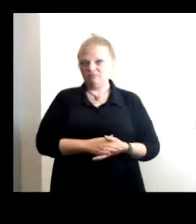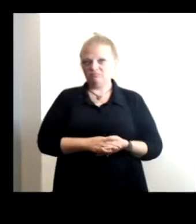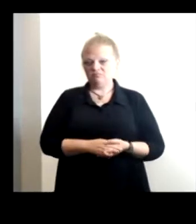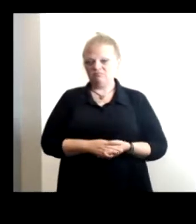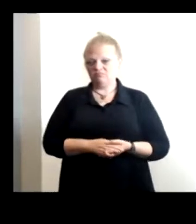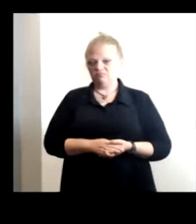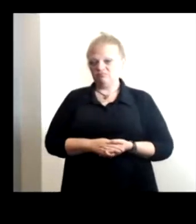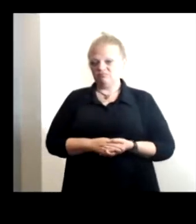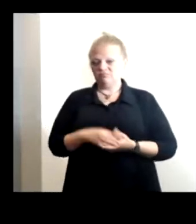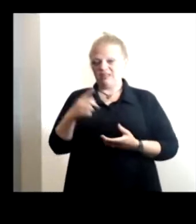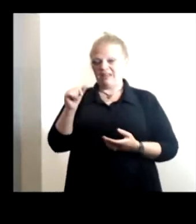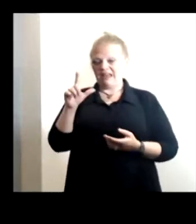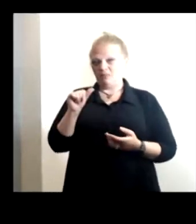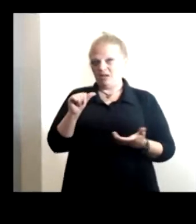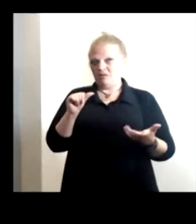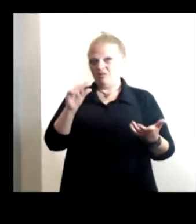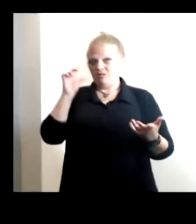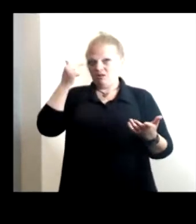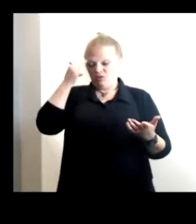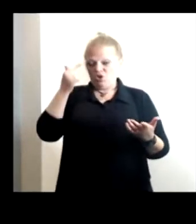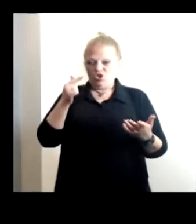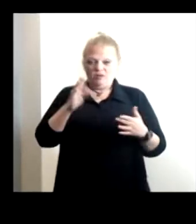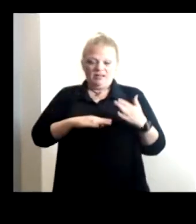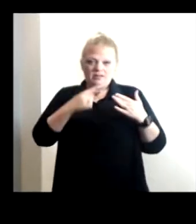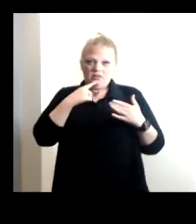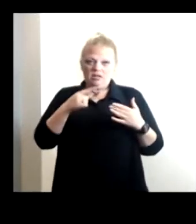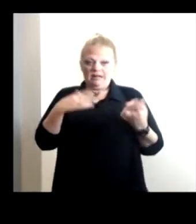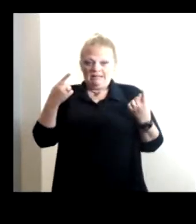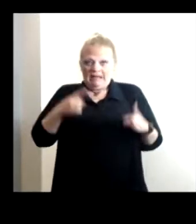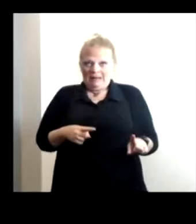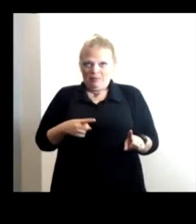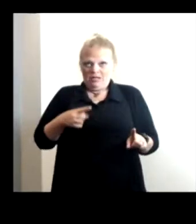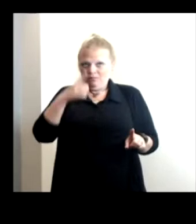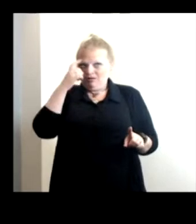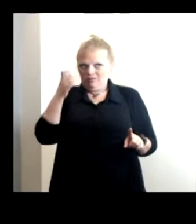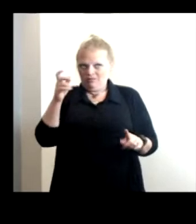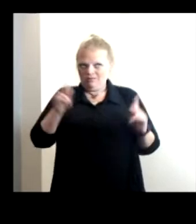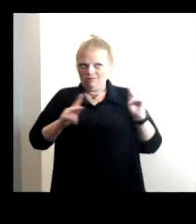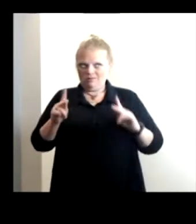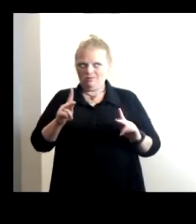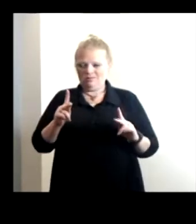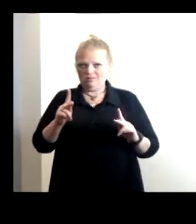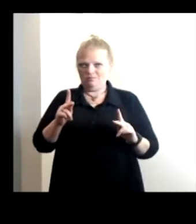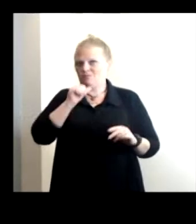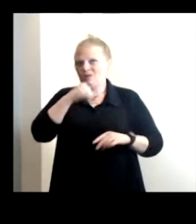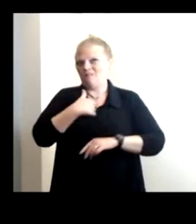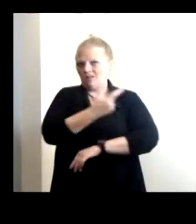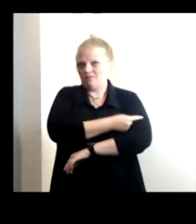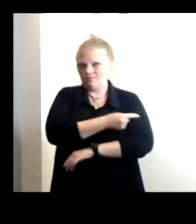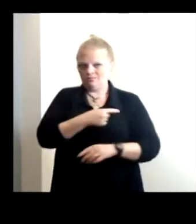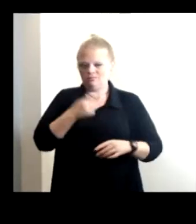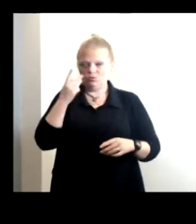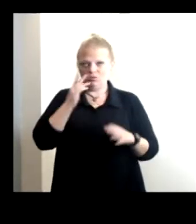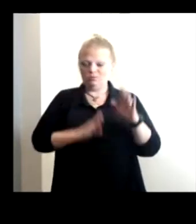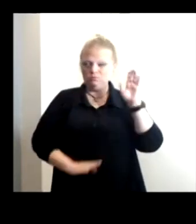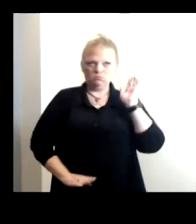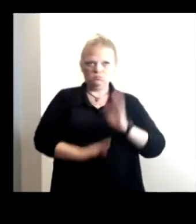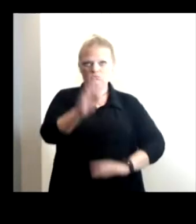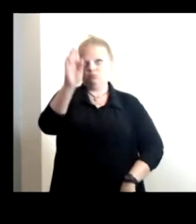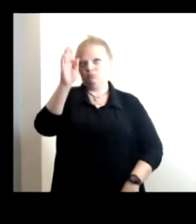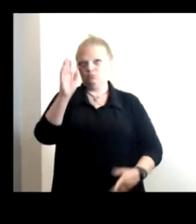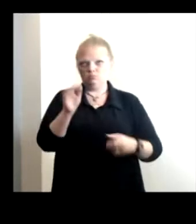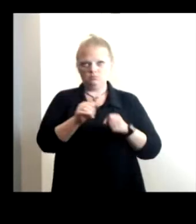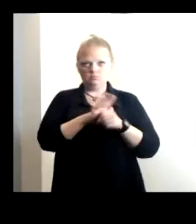in which the Alabama governor basically said this is happening because of the unvaccinated, that they're seeing these skyrocketing